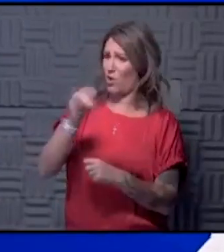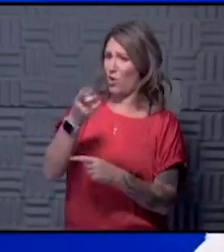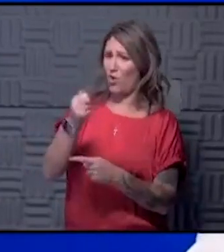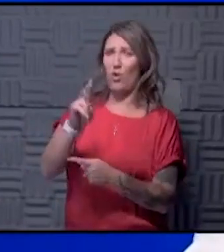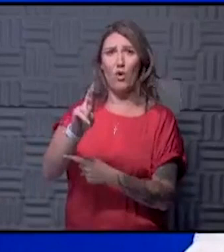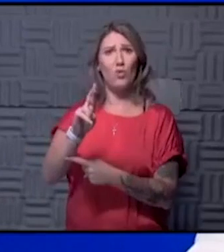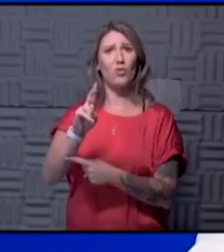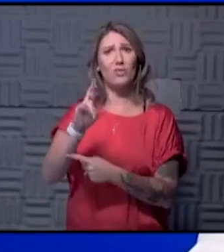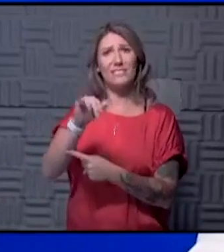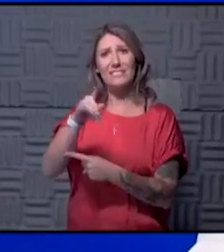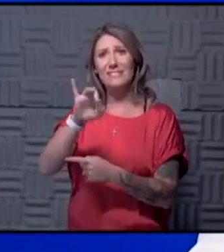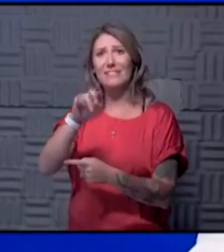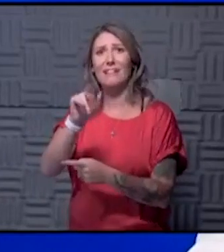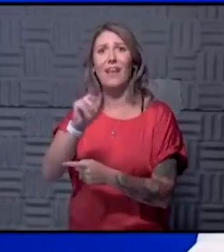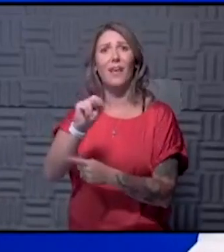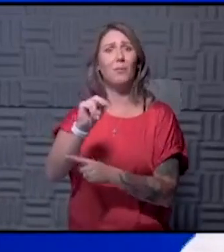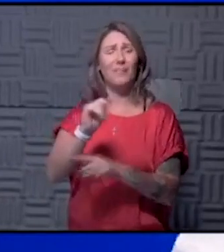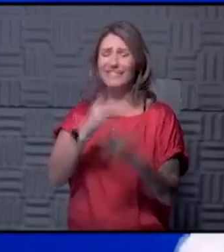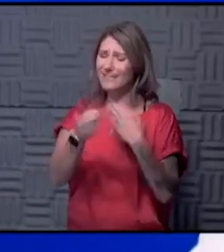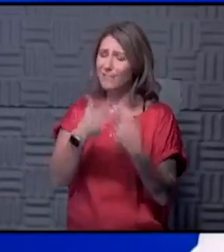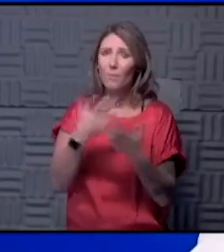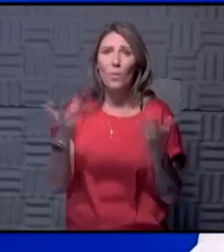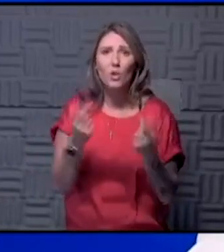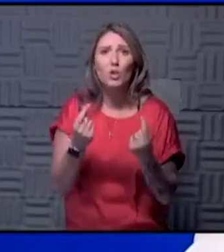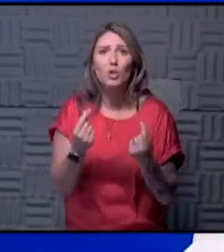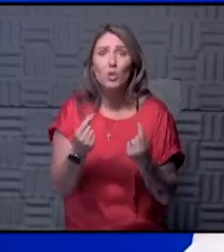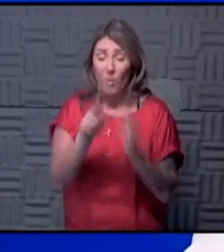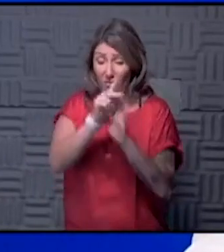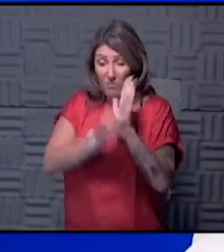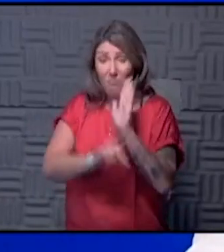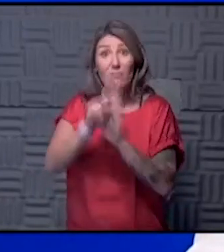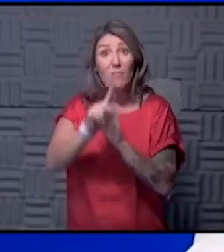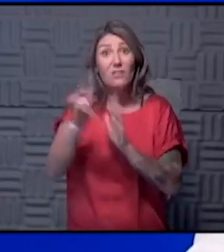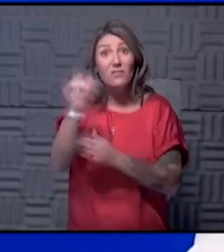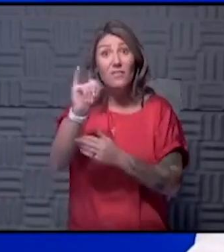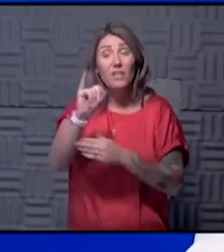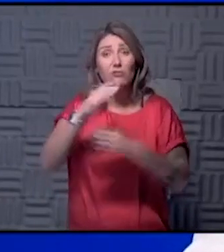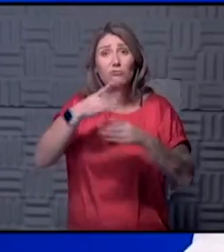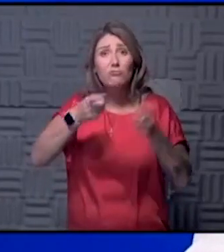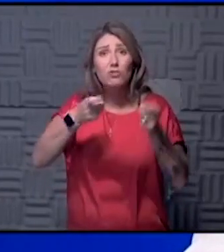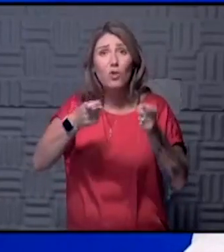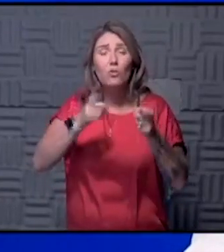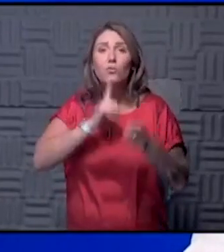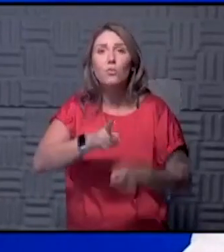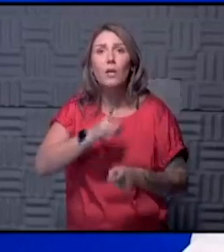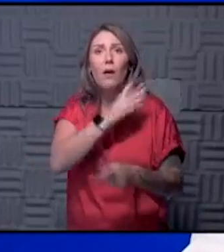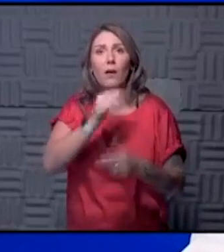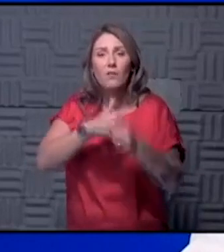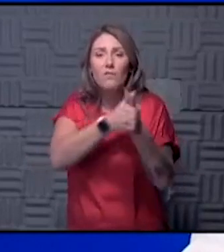matter what you're doing, those pillars of infection control, they're real, and they follow you